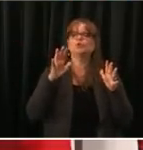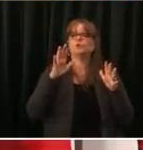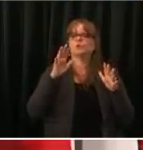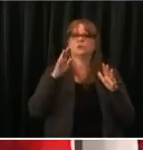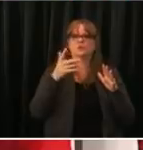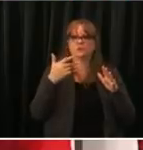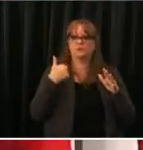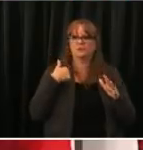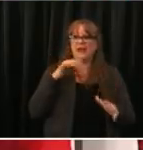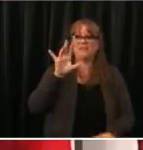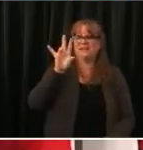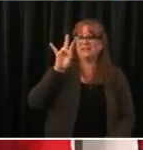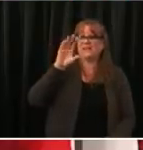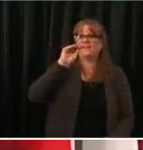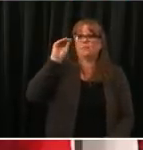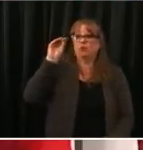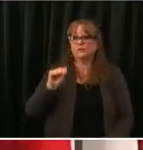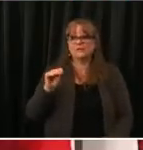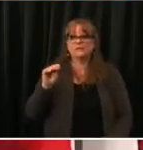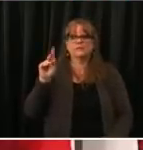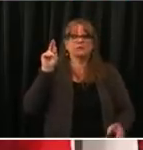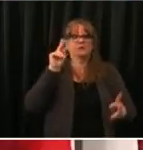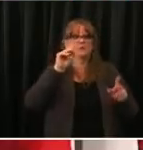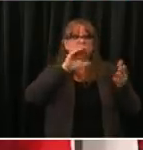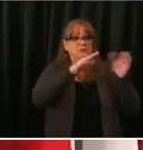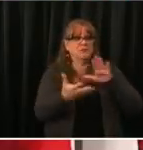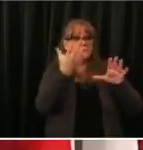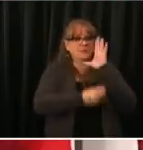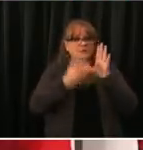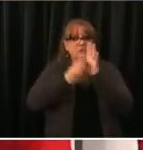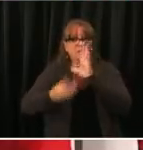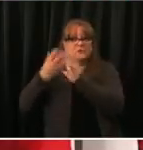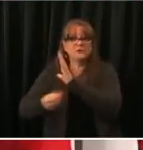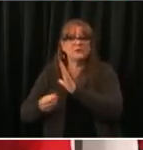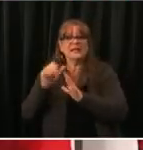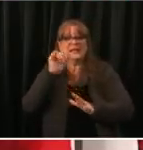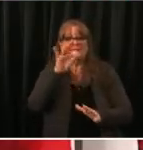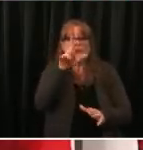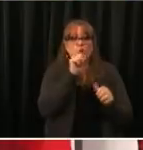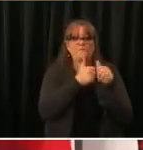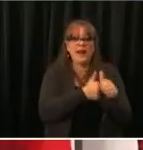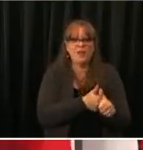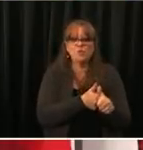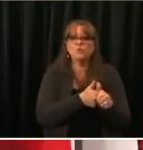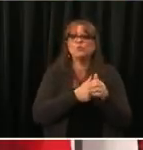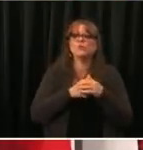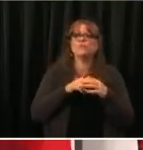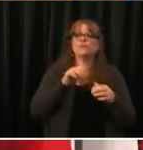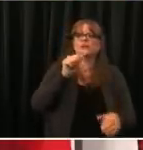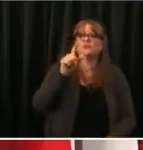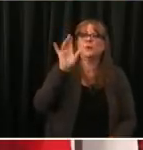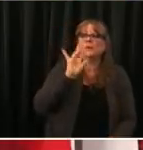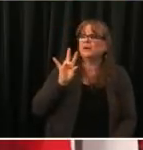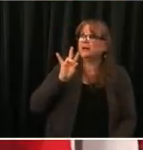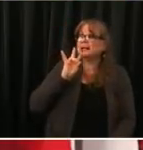in a spike scenario, if the people that are age 70 and up are protected at that very high